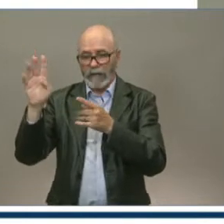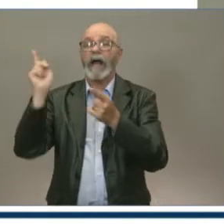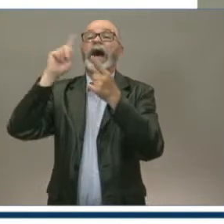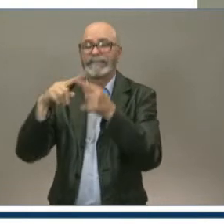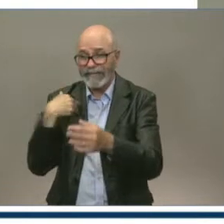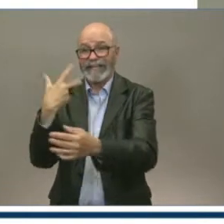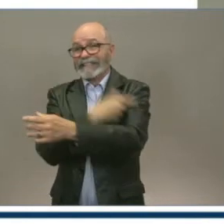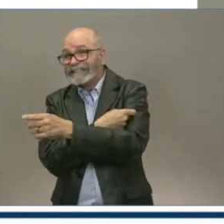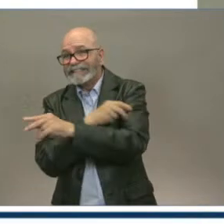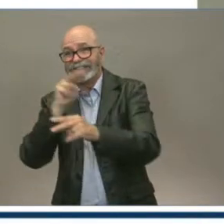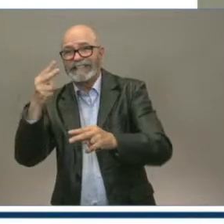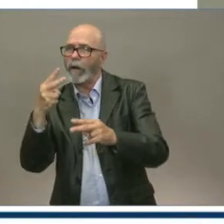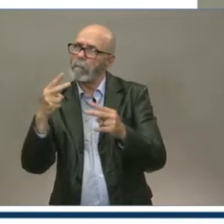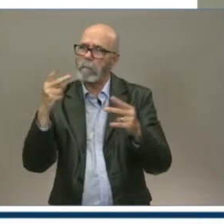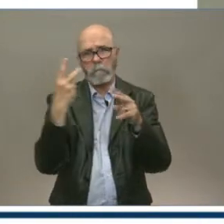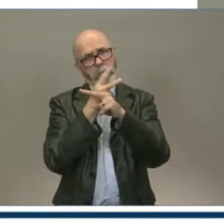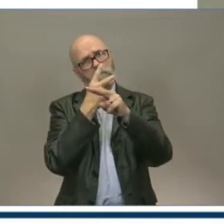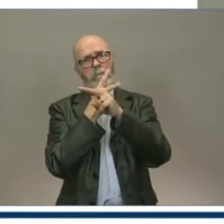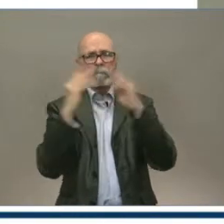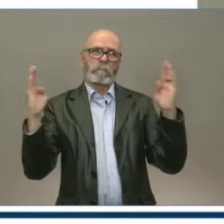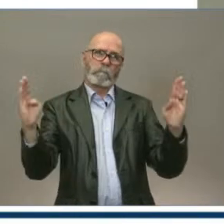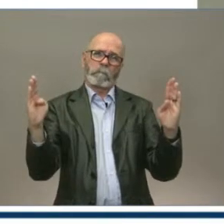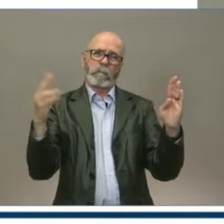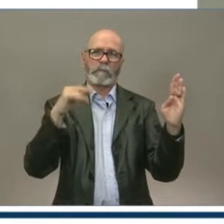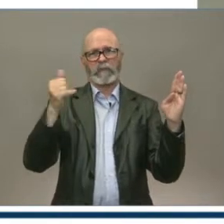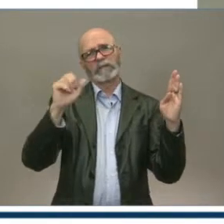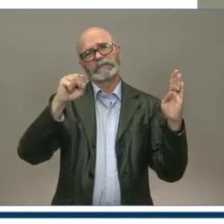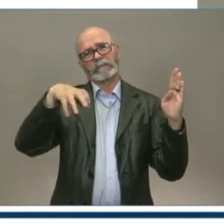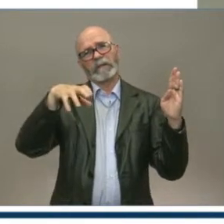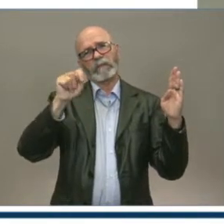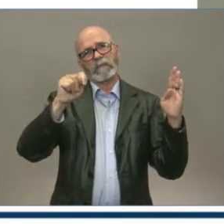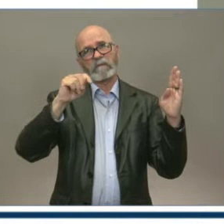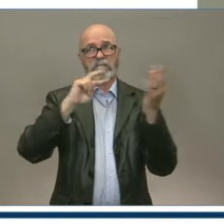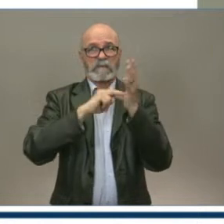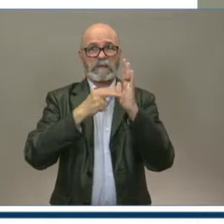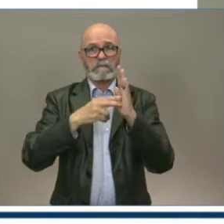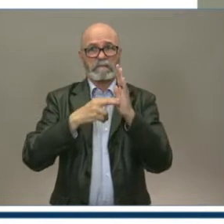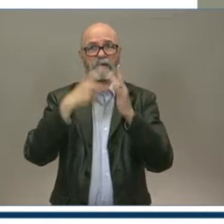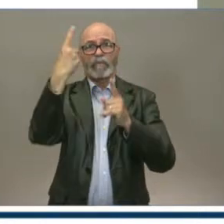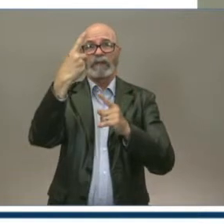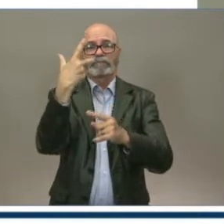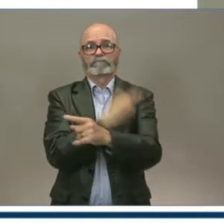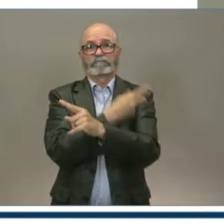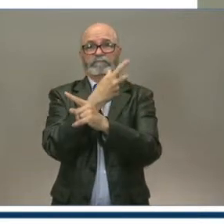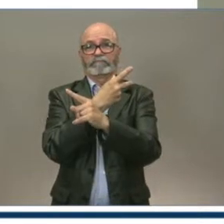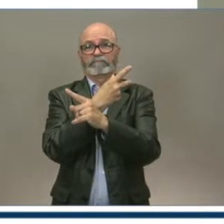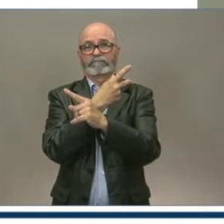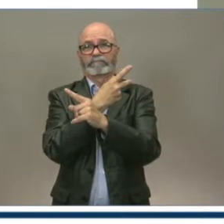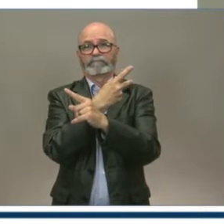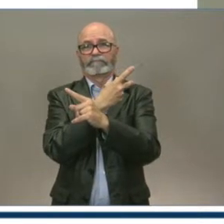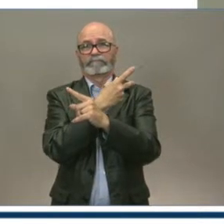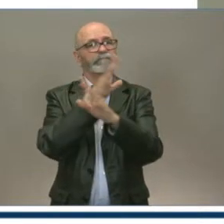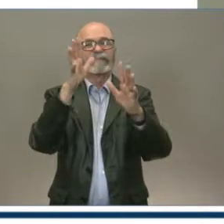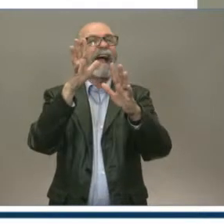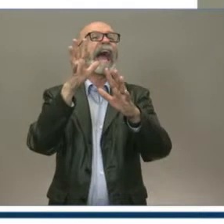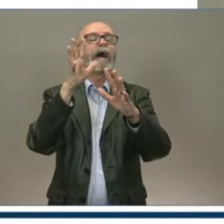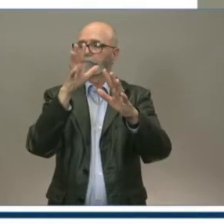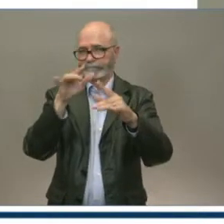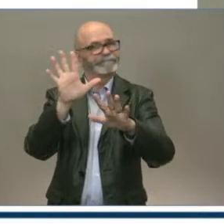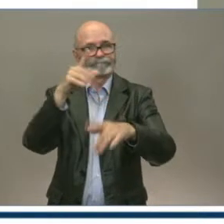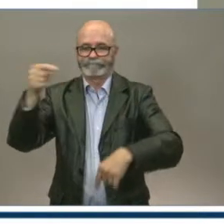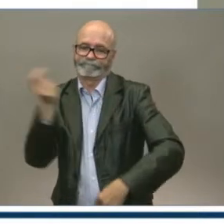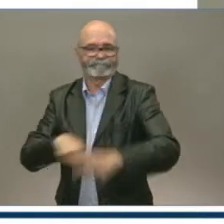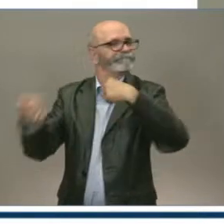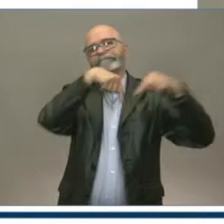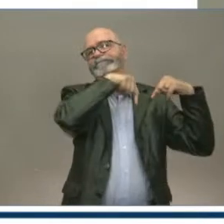an opportunity to get their first dose. But the science has now changed. Now we can extend the time between doses